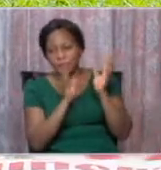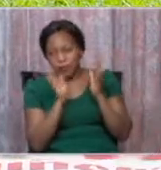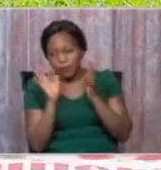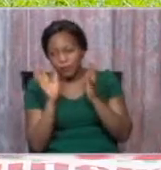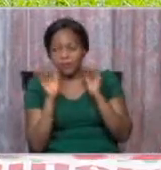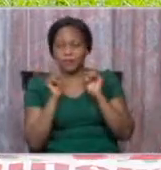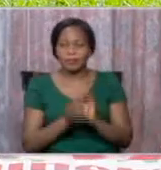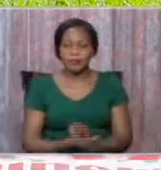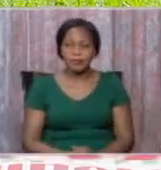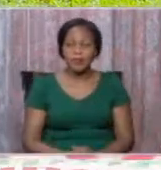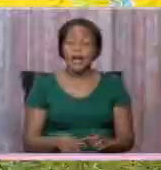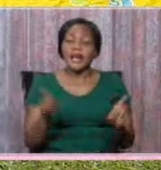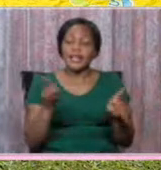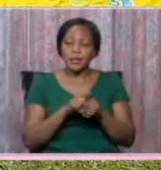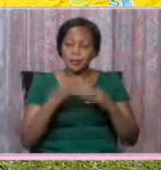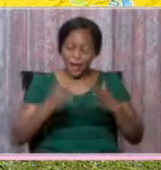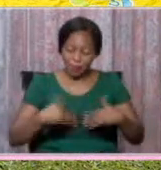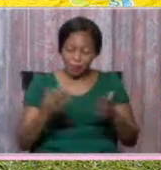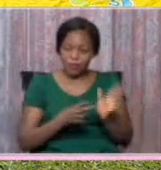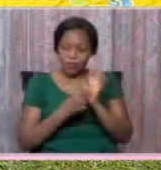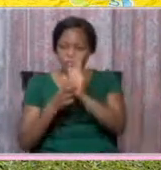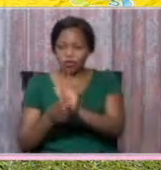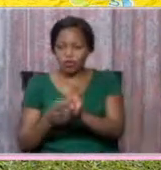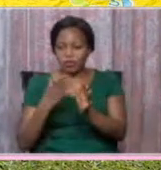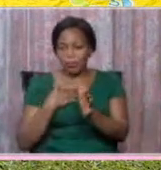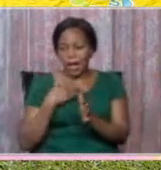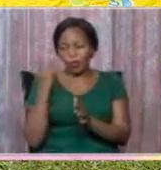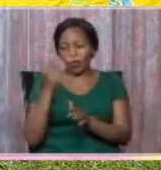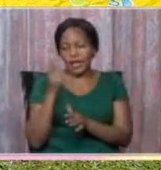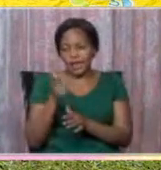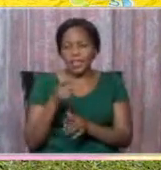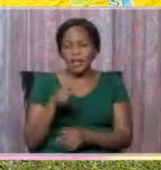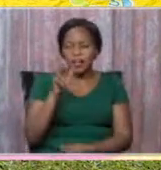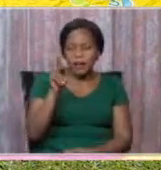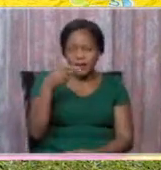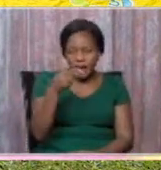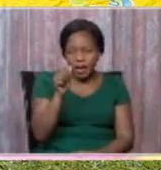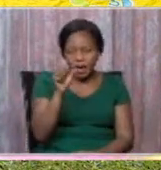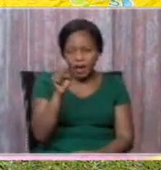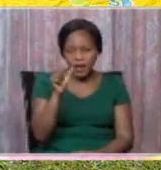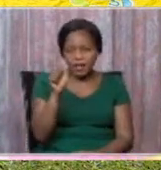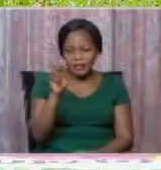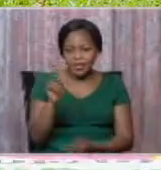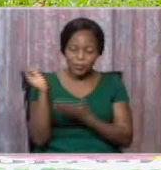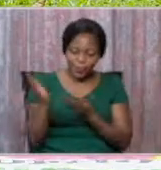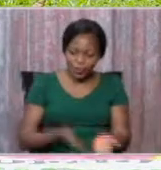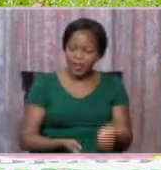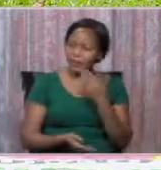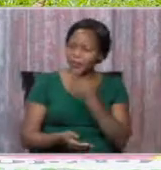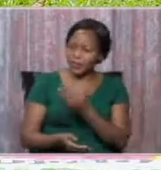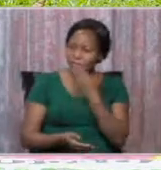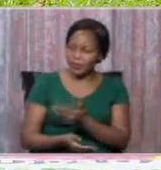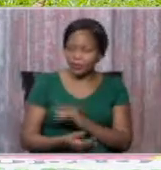going to do today is body mapping. Our models are already lying down, which is good.